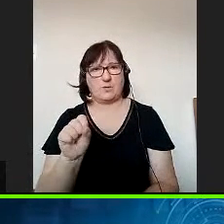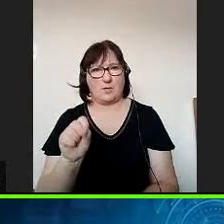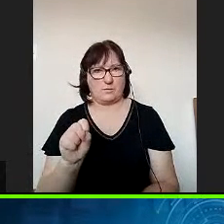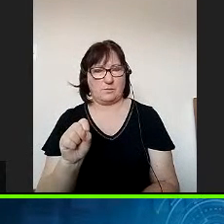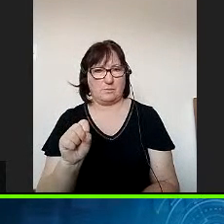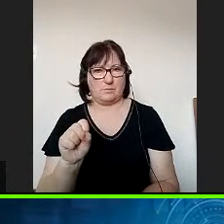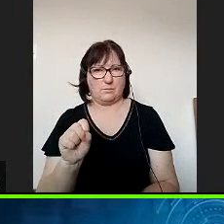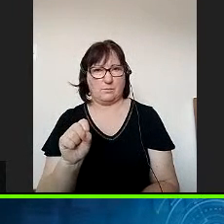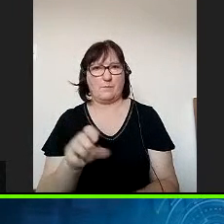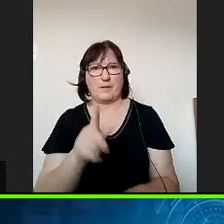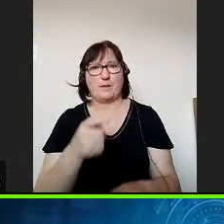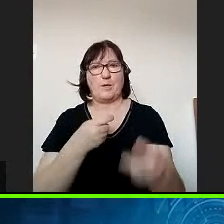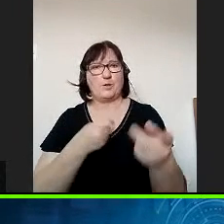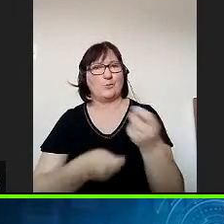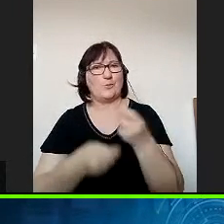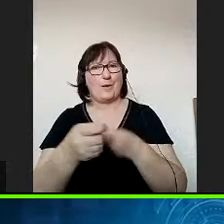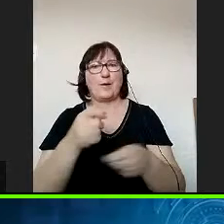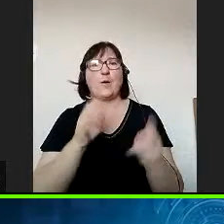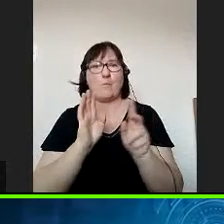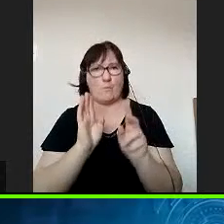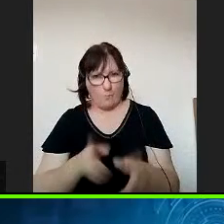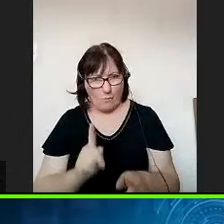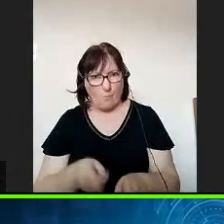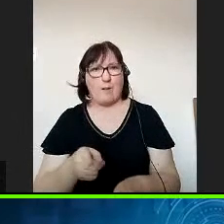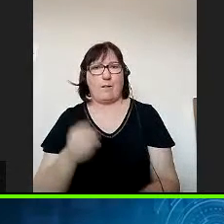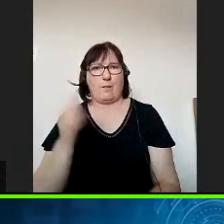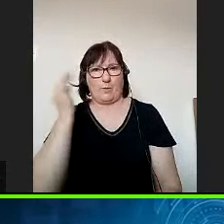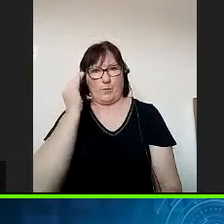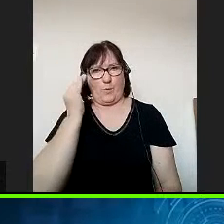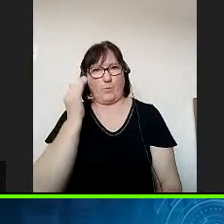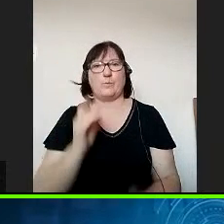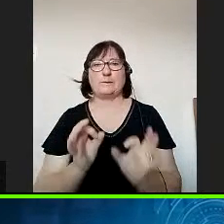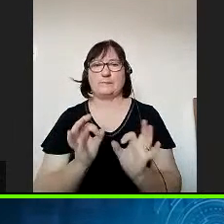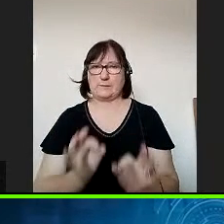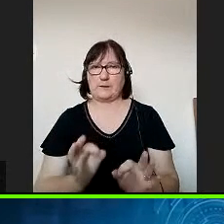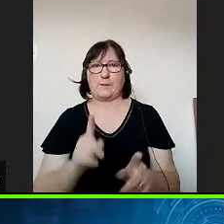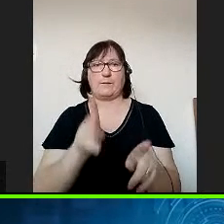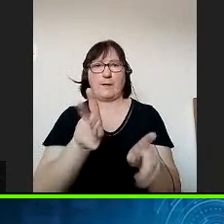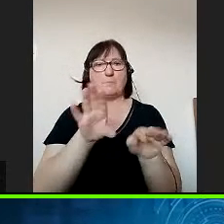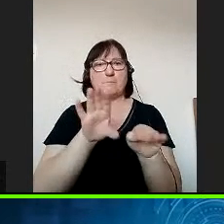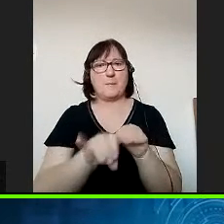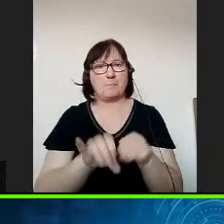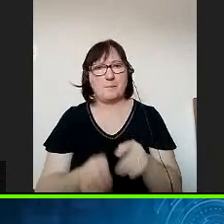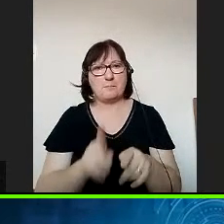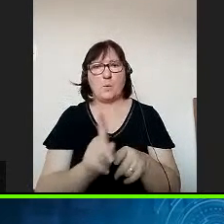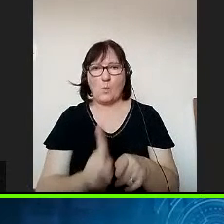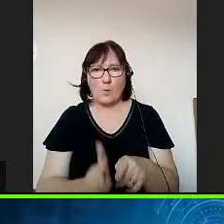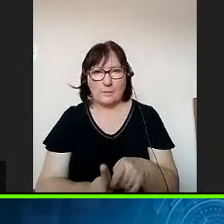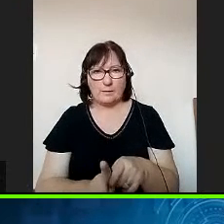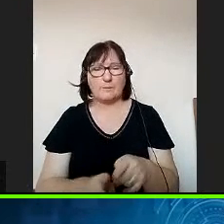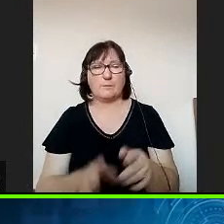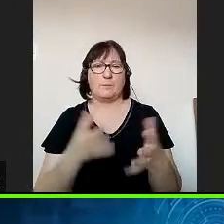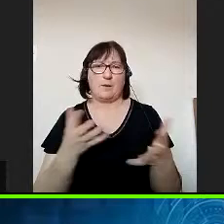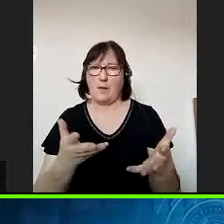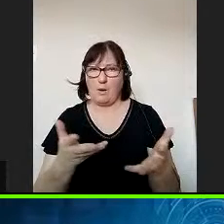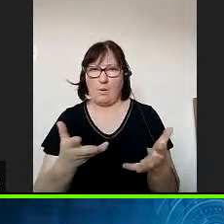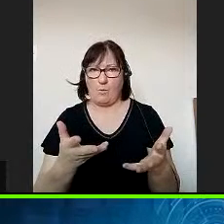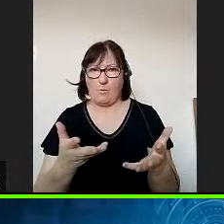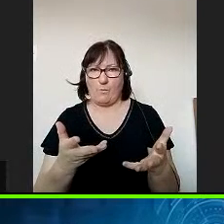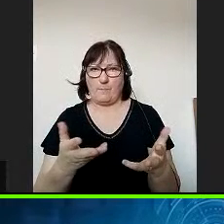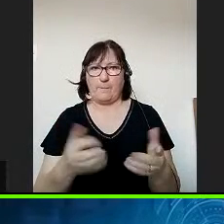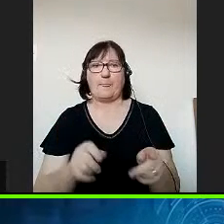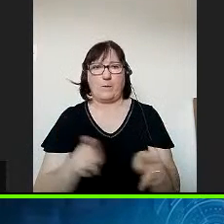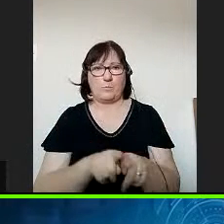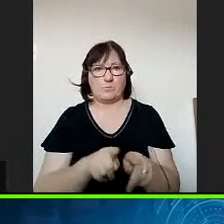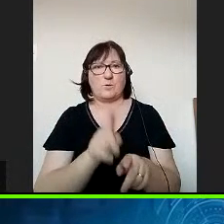trader would definitely know exactly what the findings were based on, and they would also ask to respond thereto,